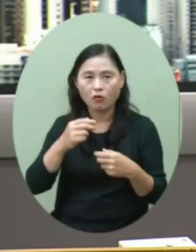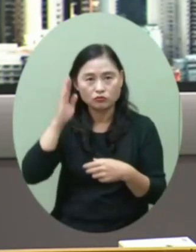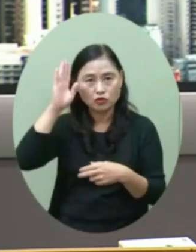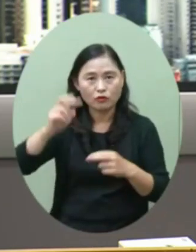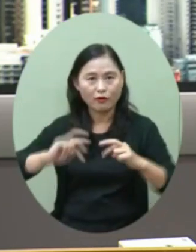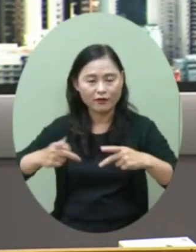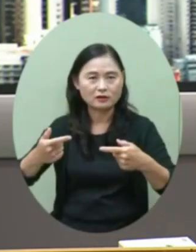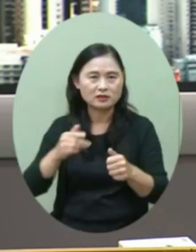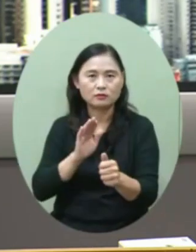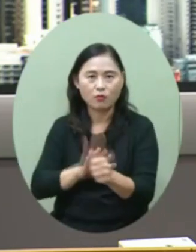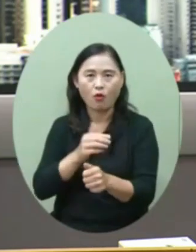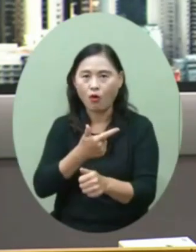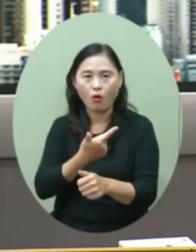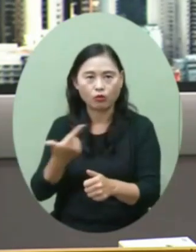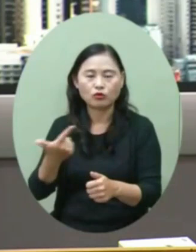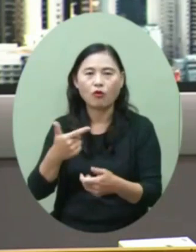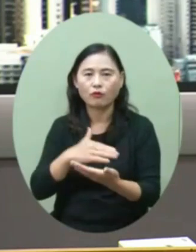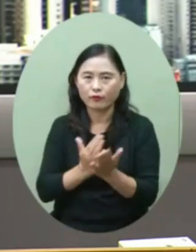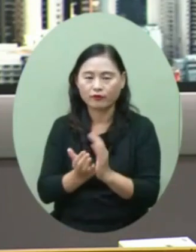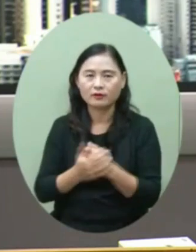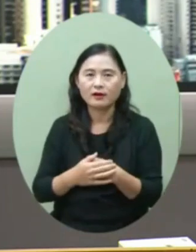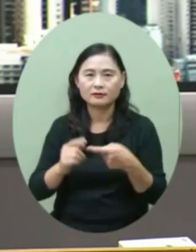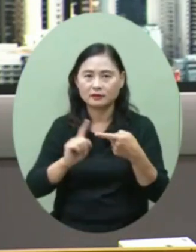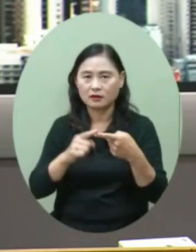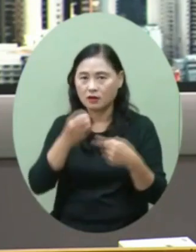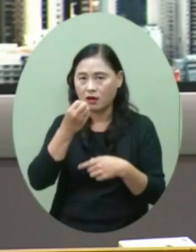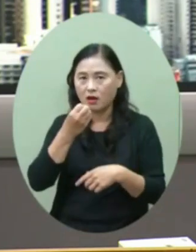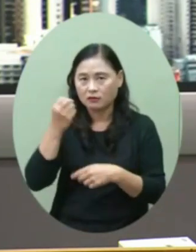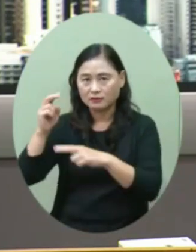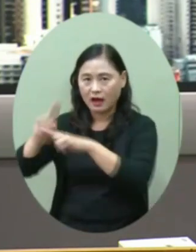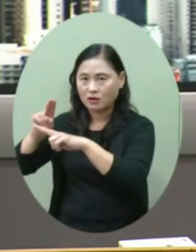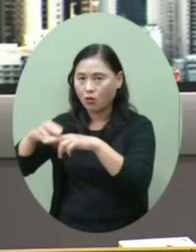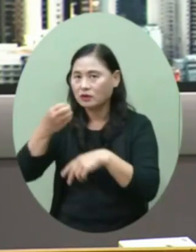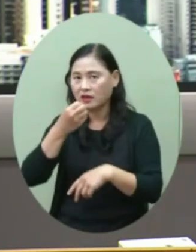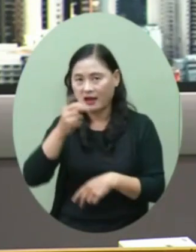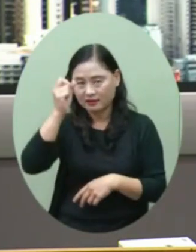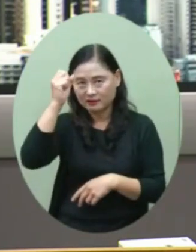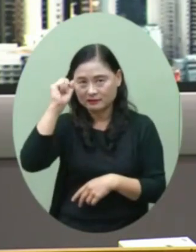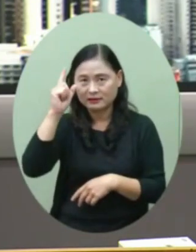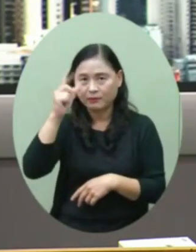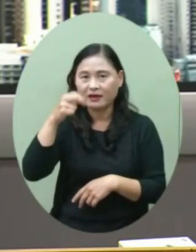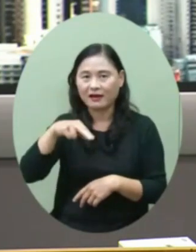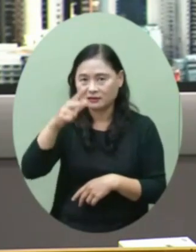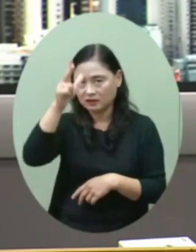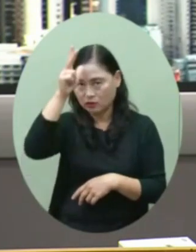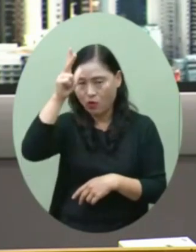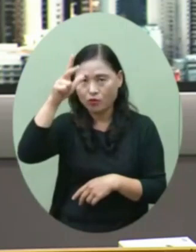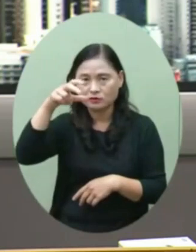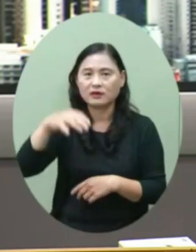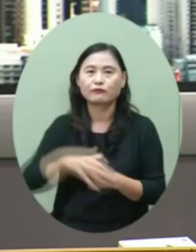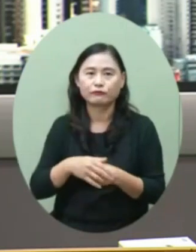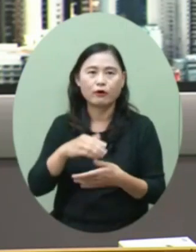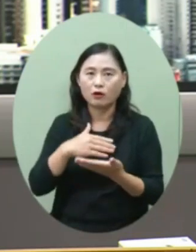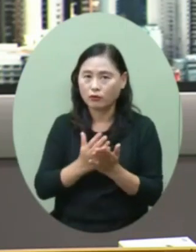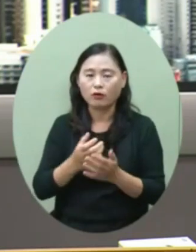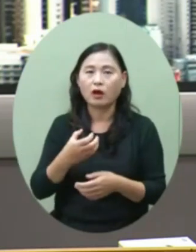Now, there are many advantages for the future development of Hong Kong with the enactment of this law. First of all, the central authorities and